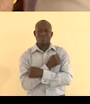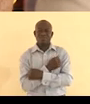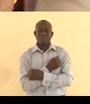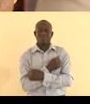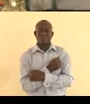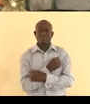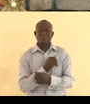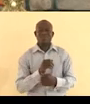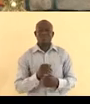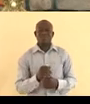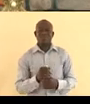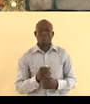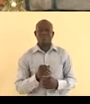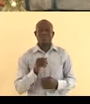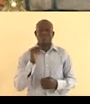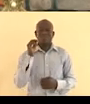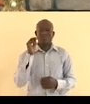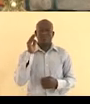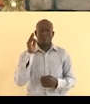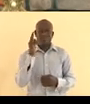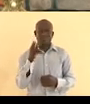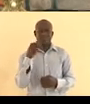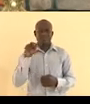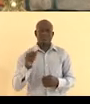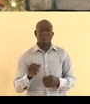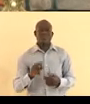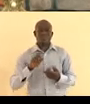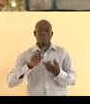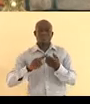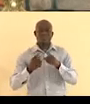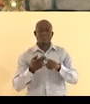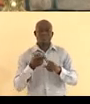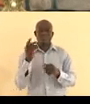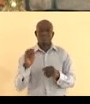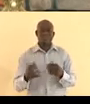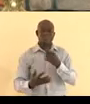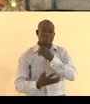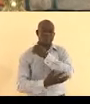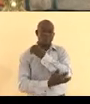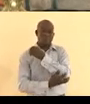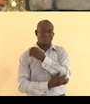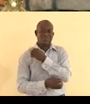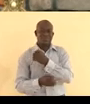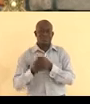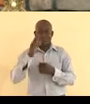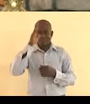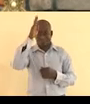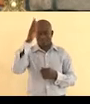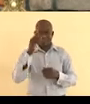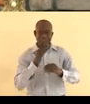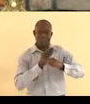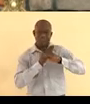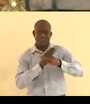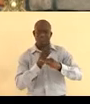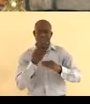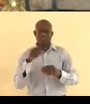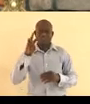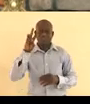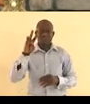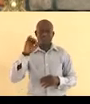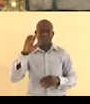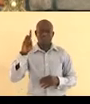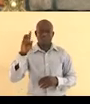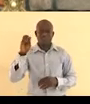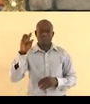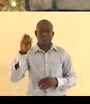is the friend of the poor, the father of orphans, defender of the widow.